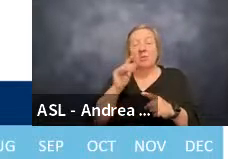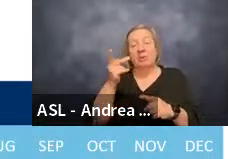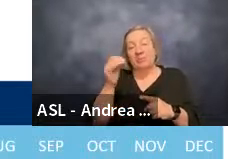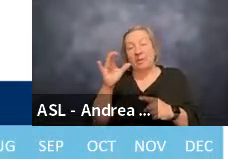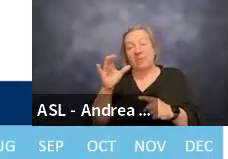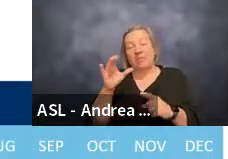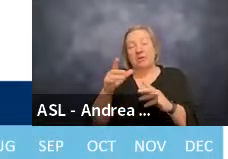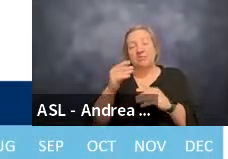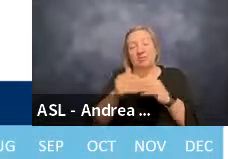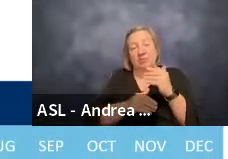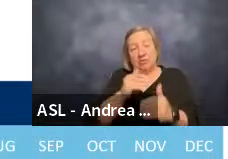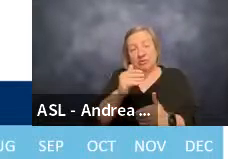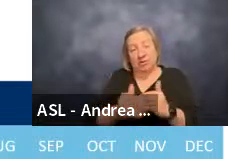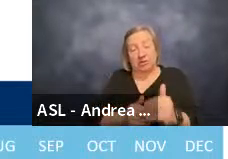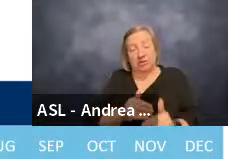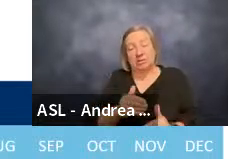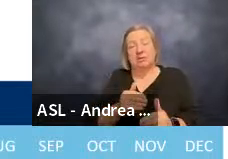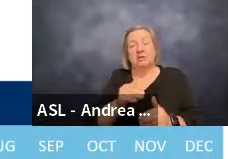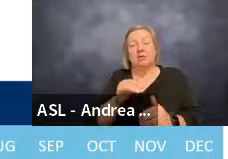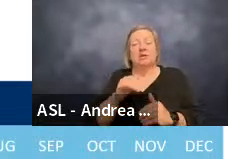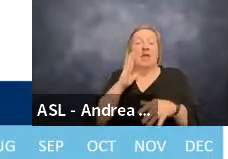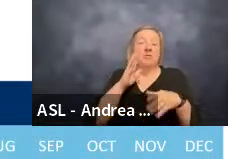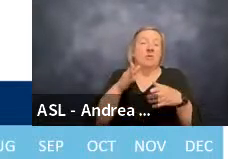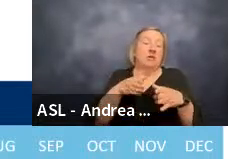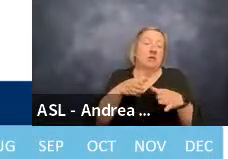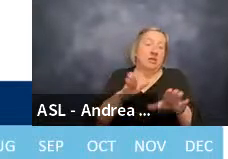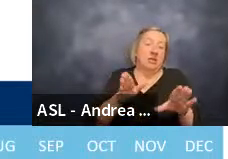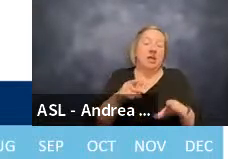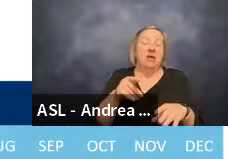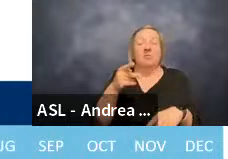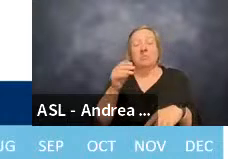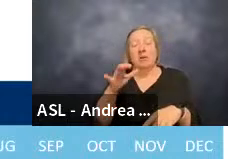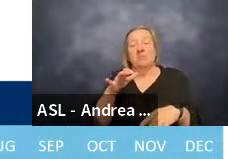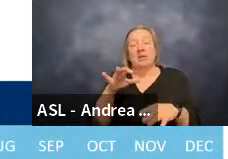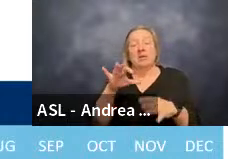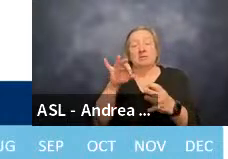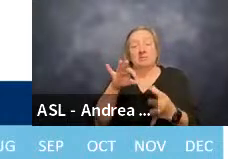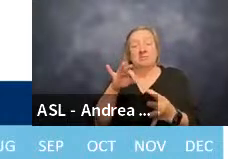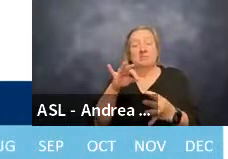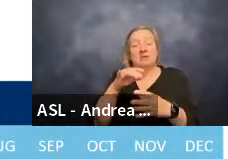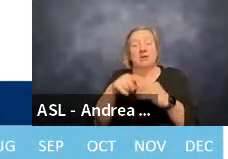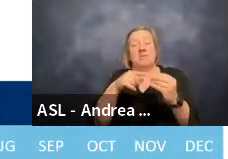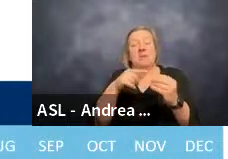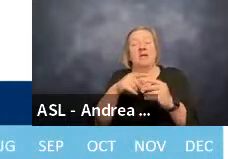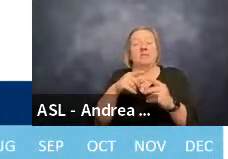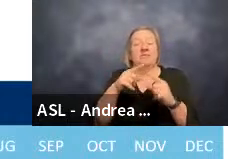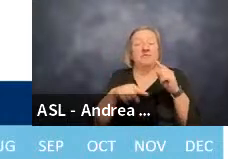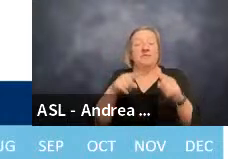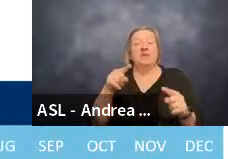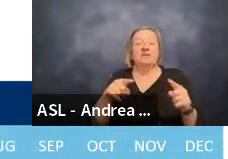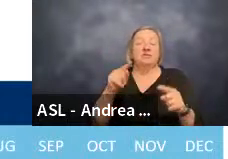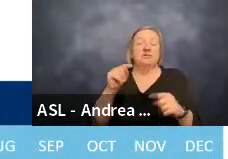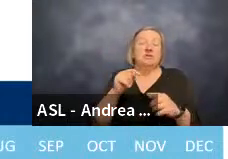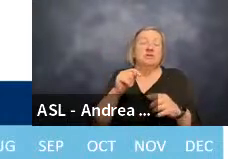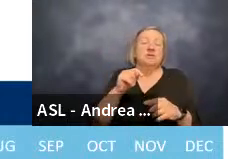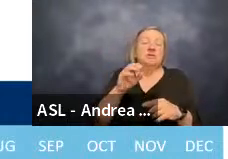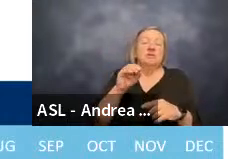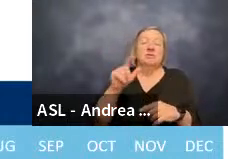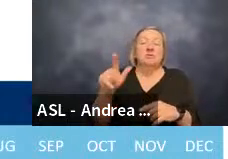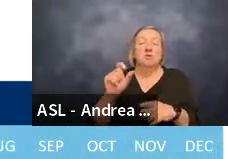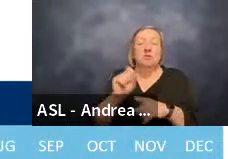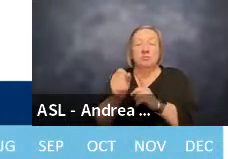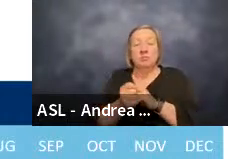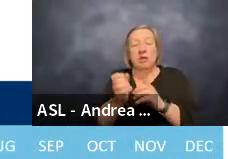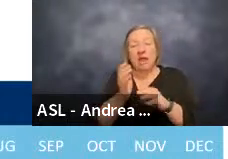process that will allow for public input on the various toll scenarios after we've done that initial